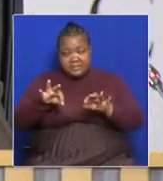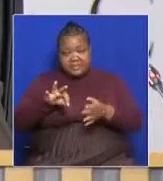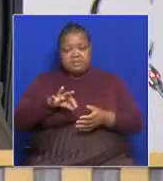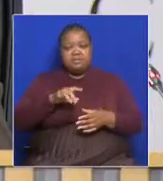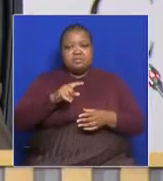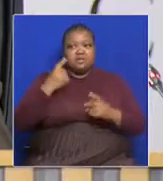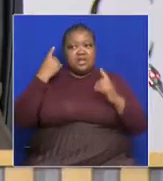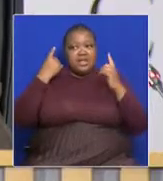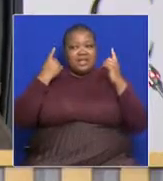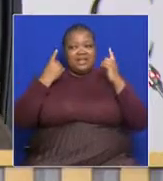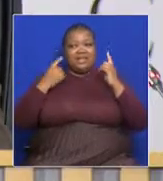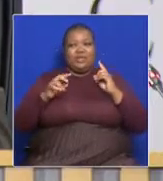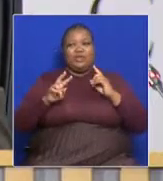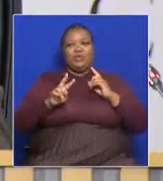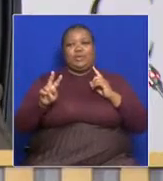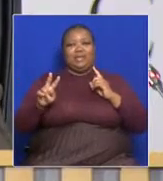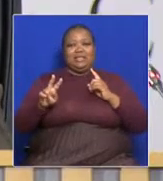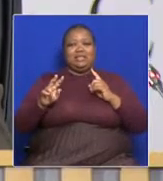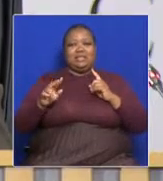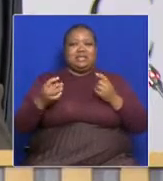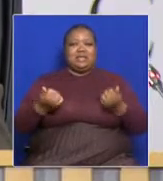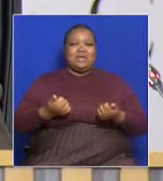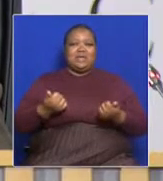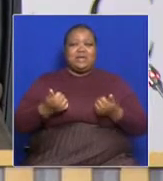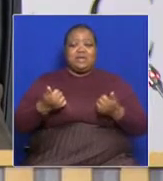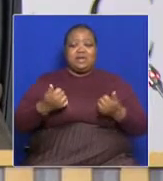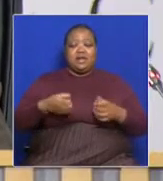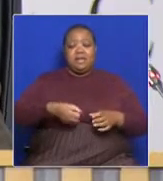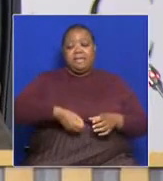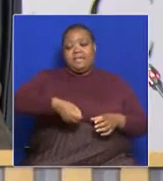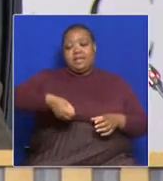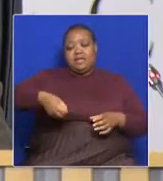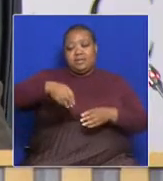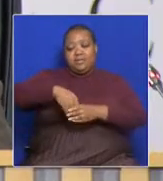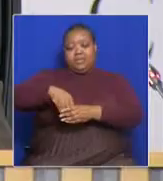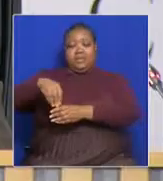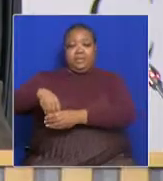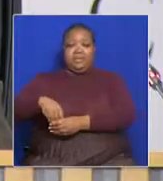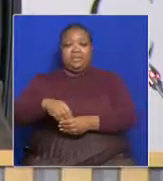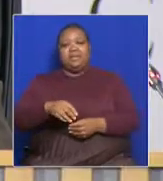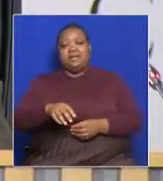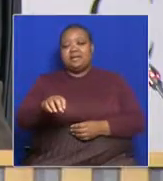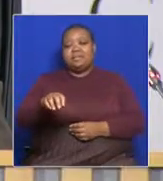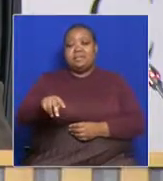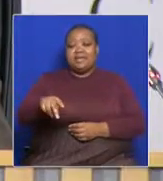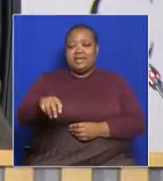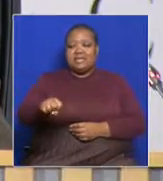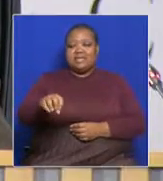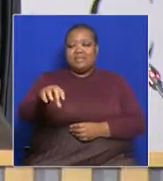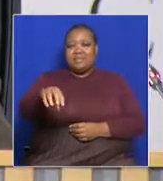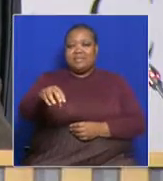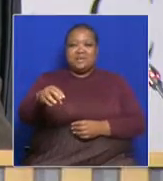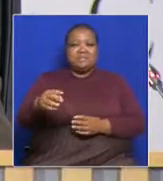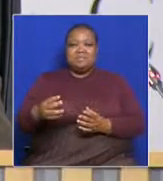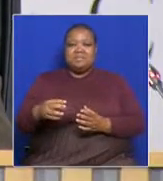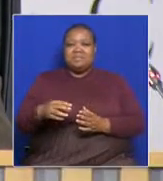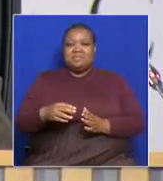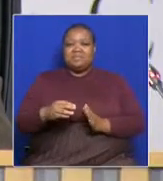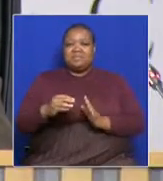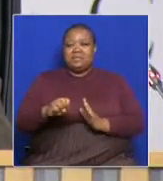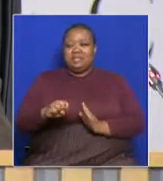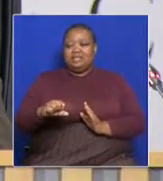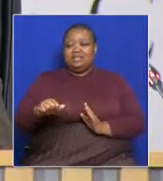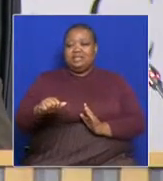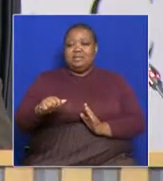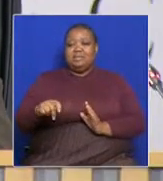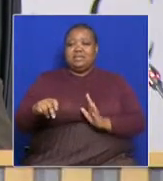they would have done the bags issue and the SAP 13 at Port Shepstone, like I said. So this next step,